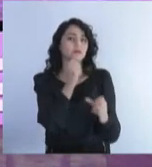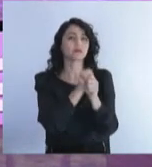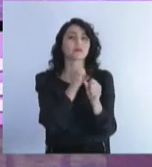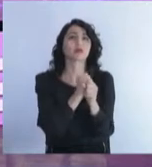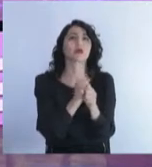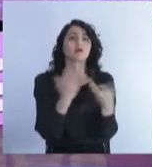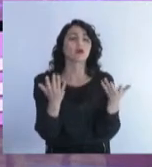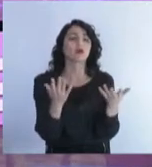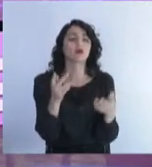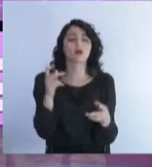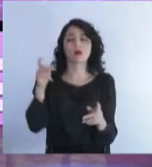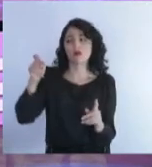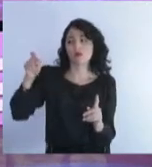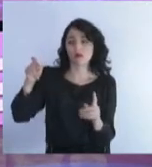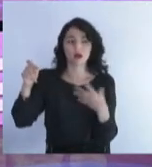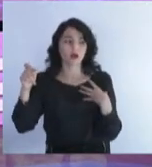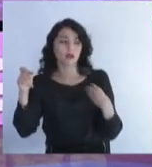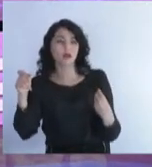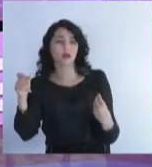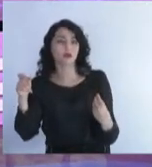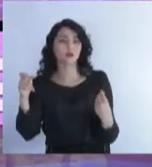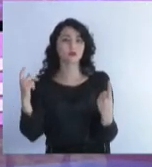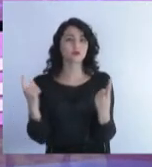or someone who